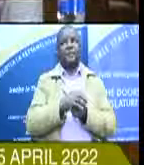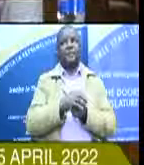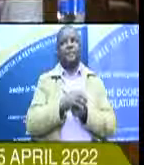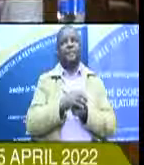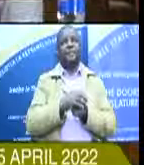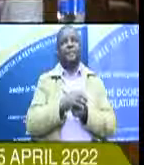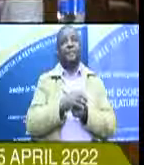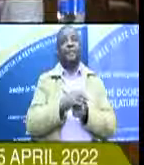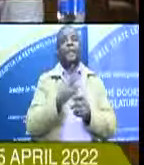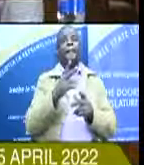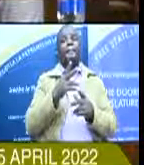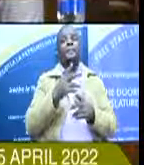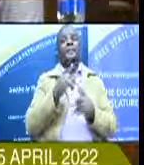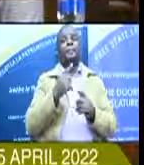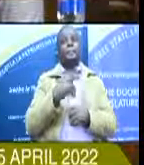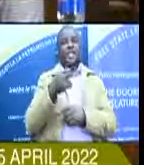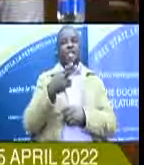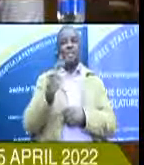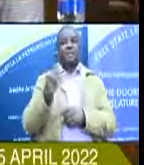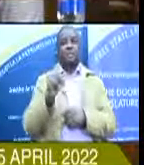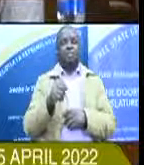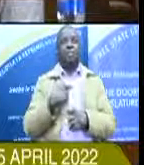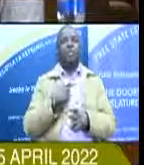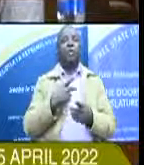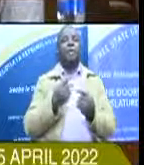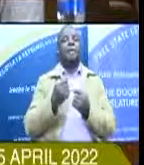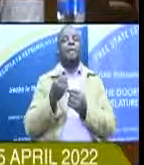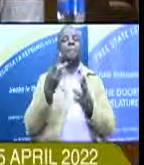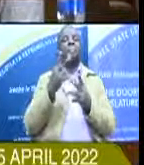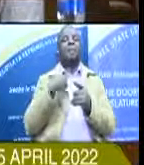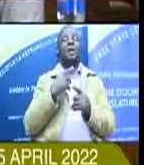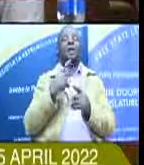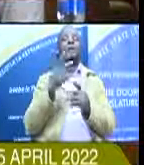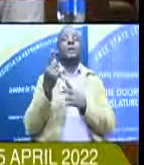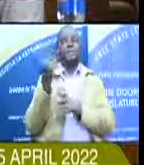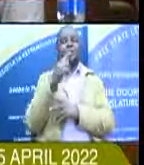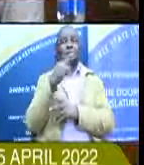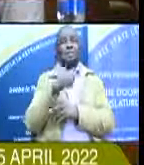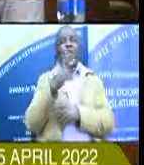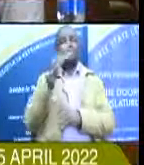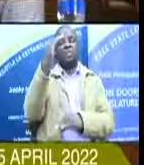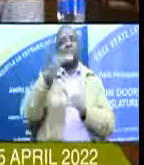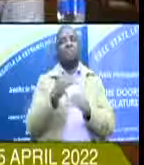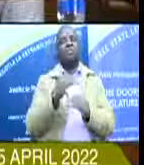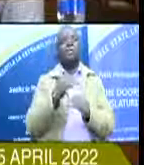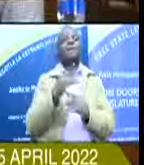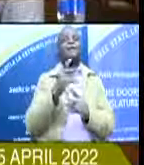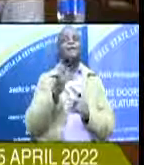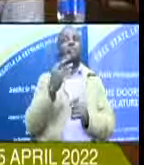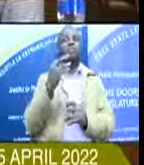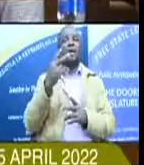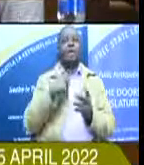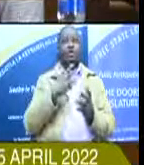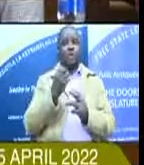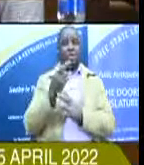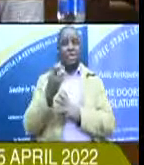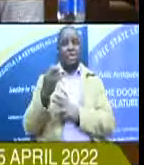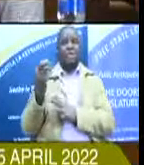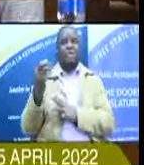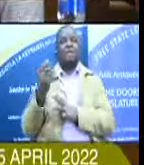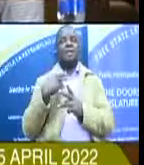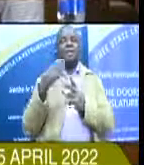The primary health care headcounts dropped from 5.4 million in 2019-2020 year